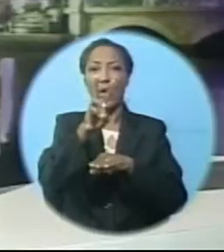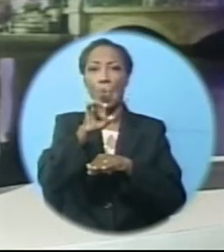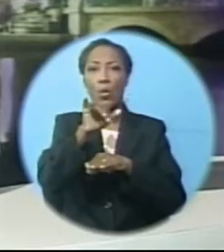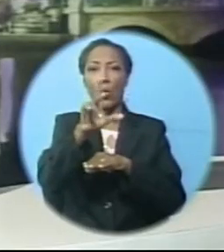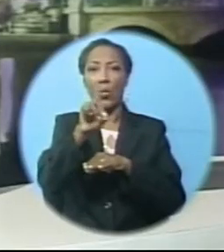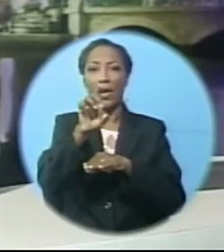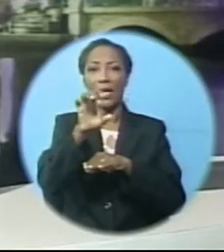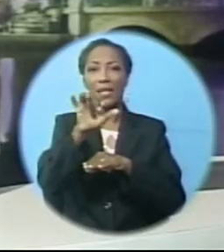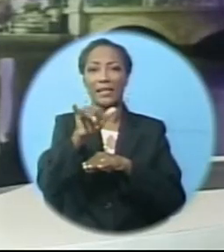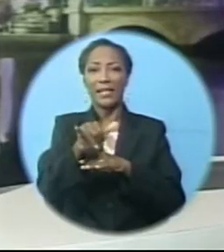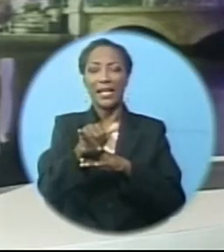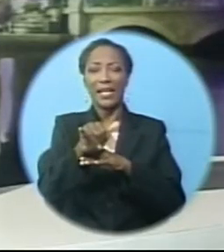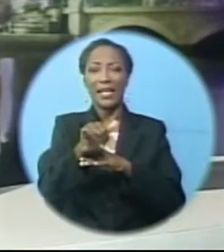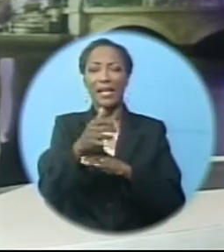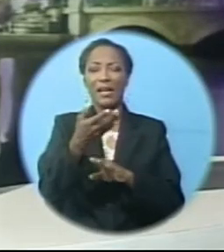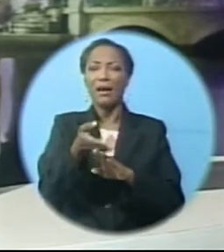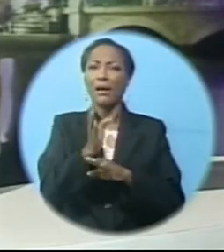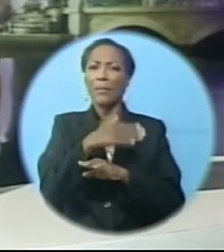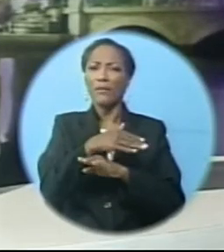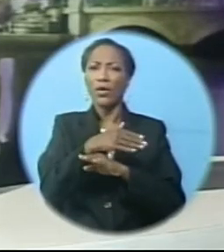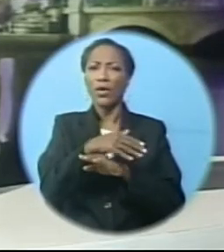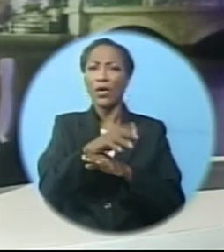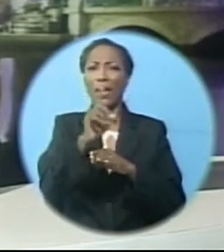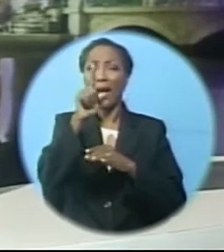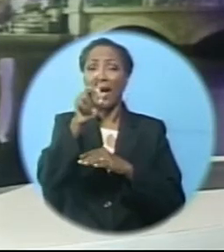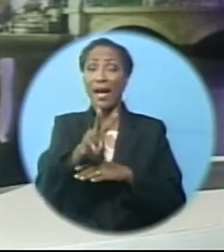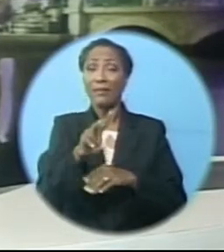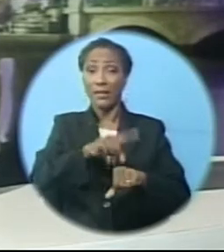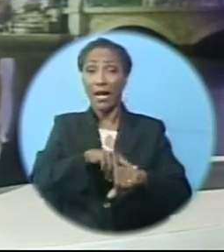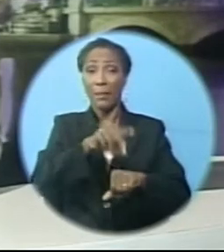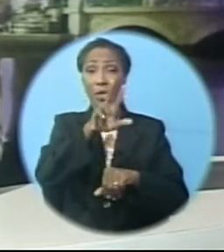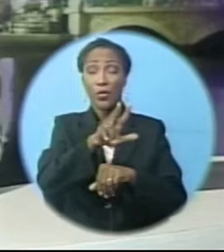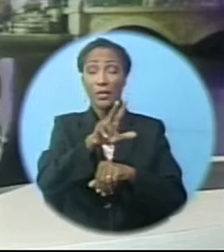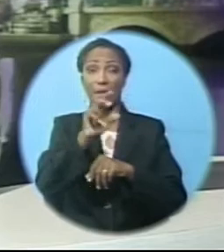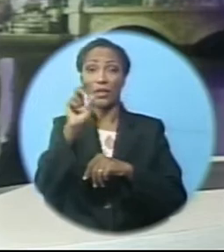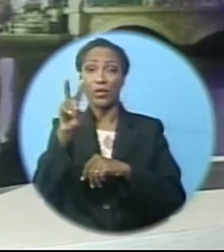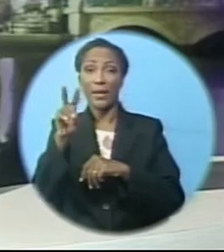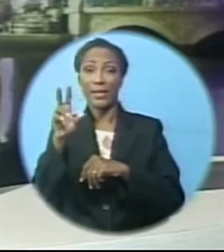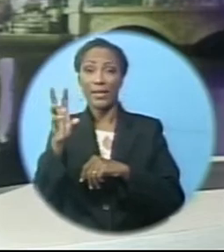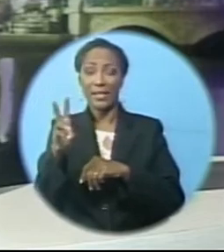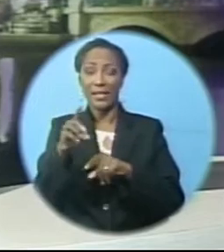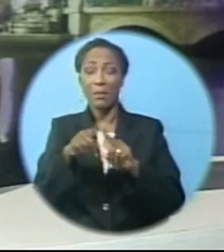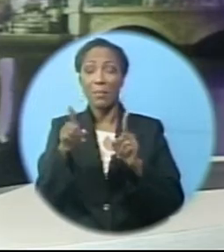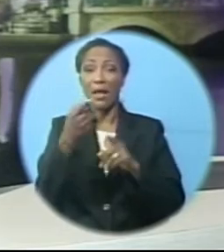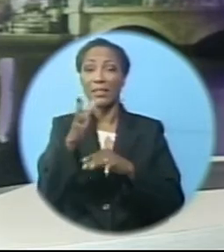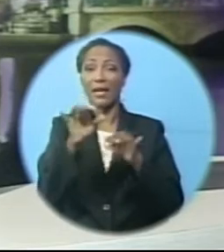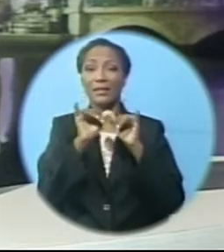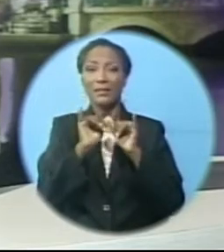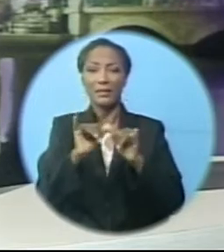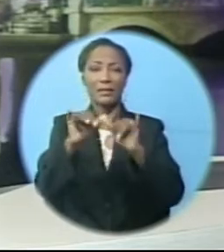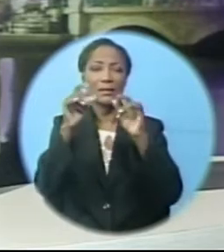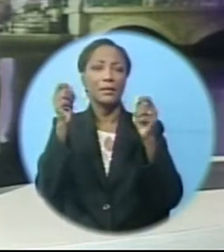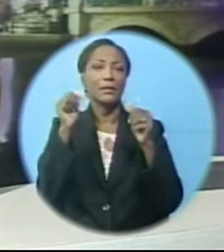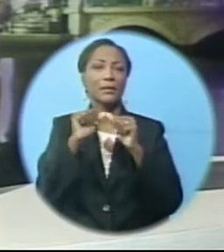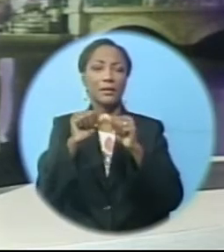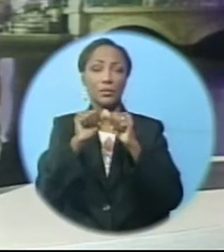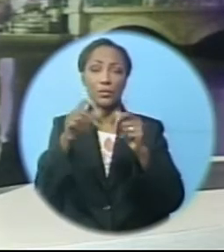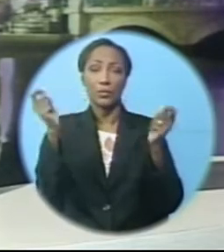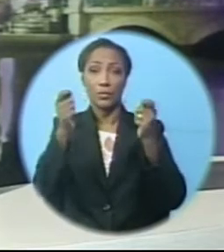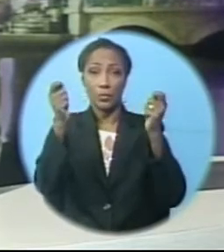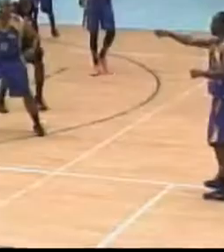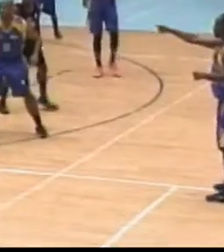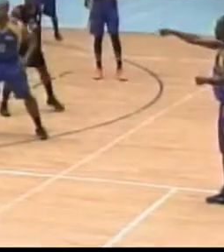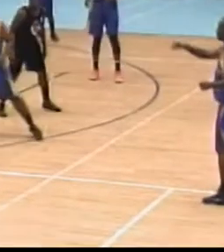despite trailing at halftime. In the other game, new leaders Barbados Lumber Company Lakers had a victory over Combined Schools